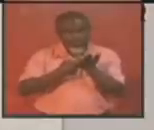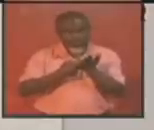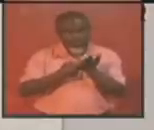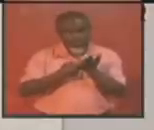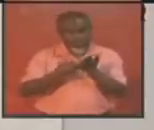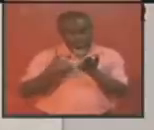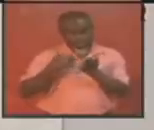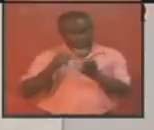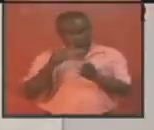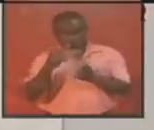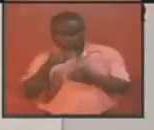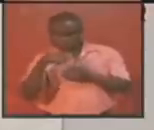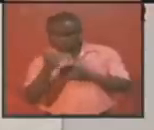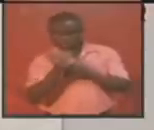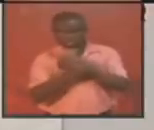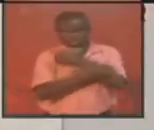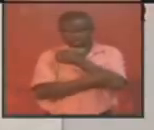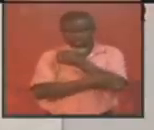countries, there has